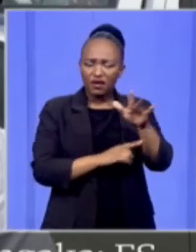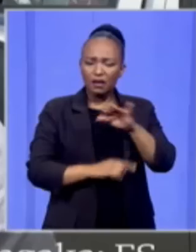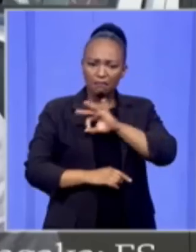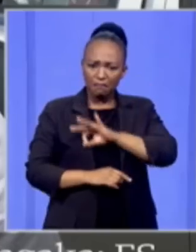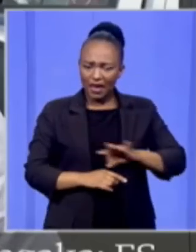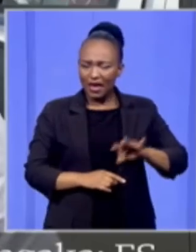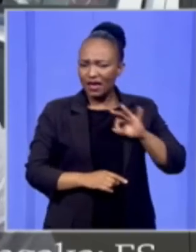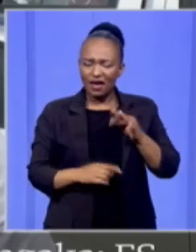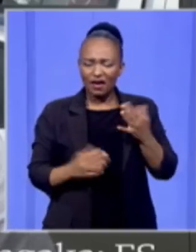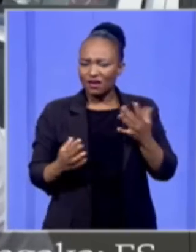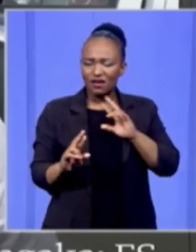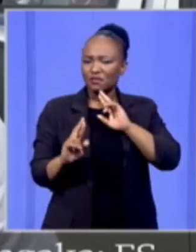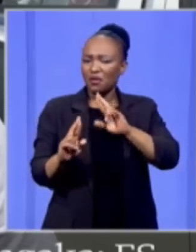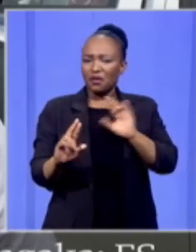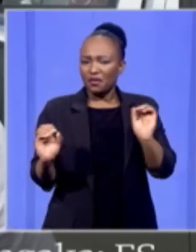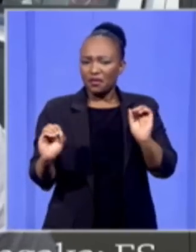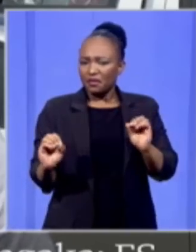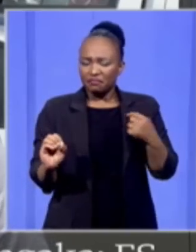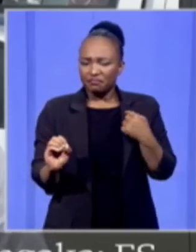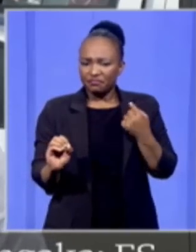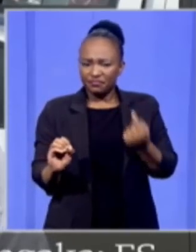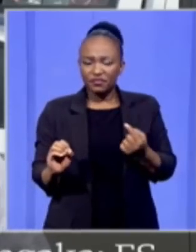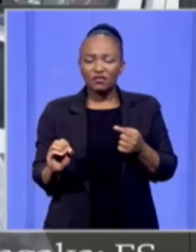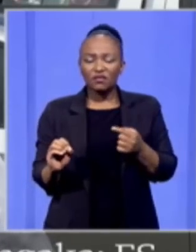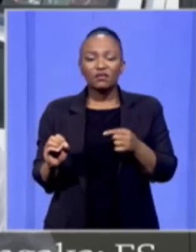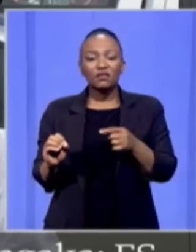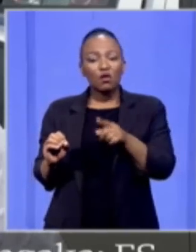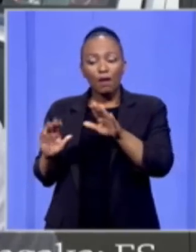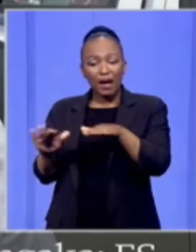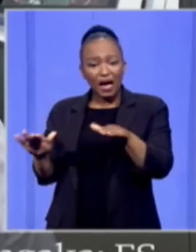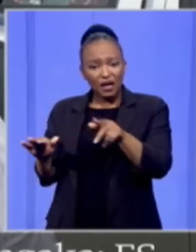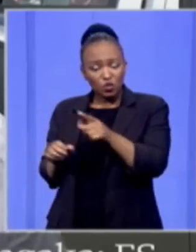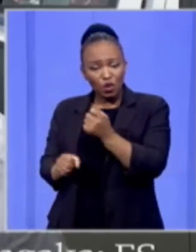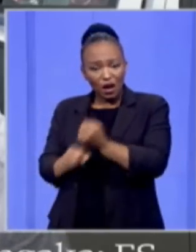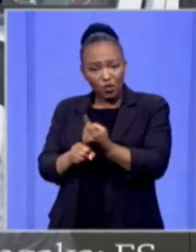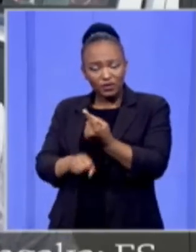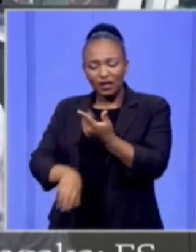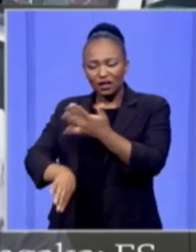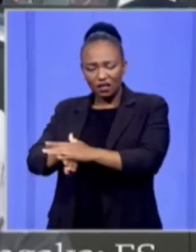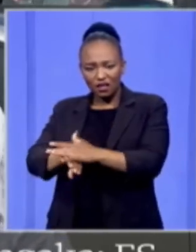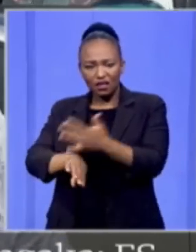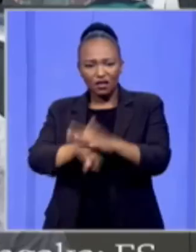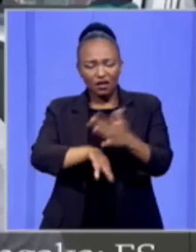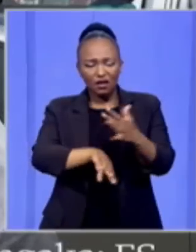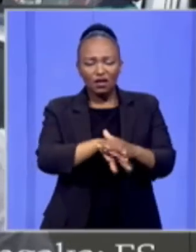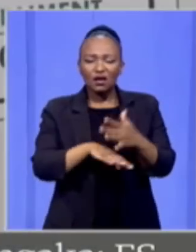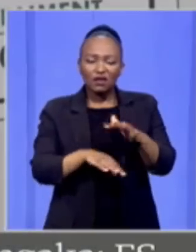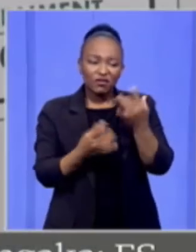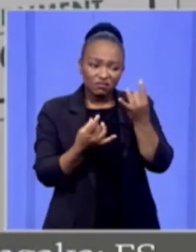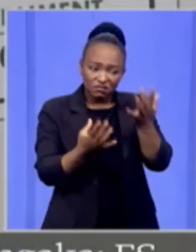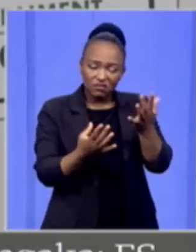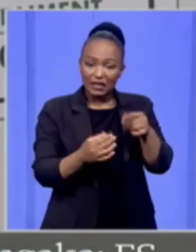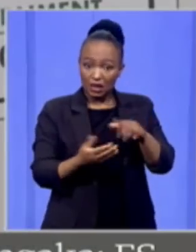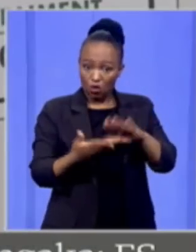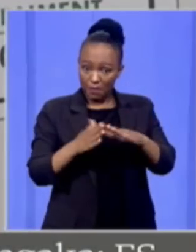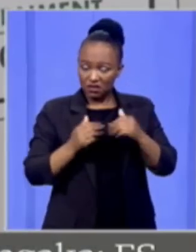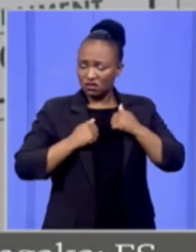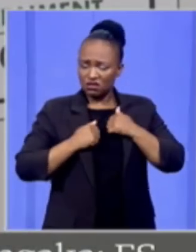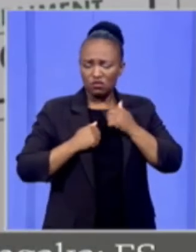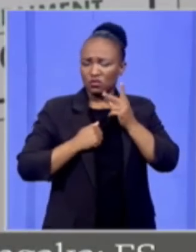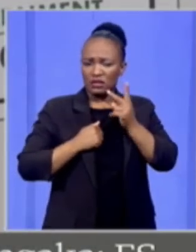responded. Hobane batho ba shwile ko Gauteng ene re boletse gore re batlo e bone e tsala mo community ya rona. Lefapha la Thuto